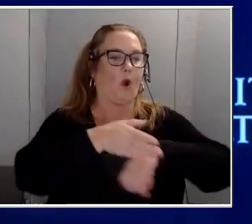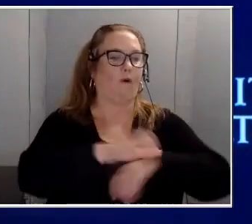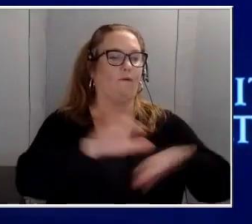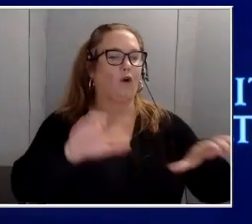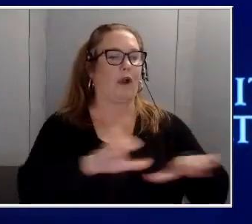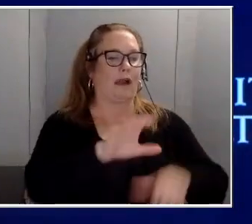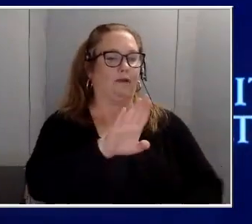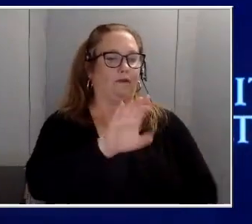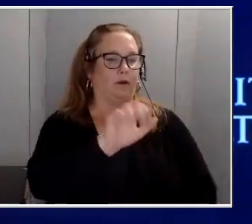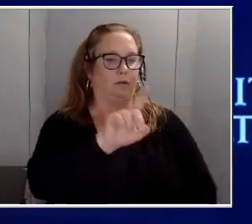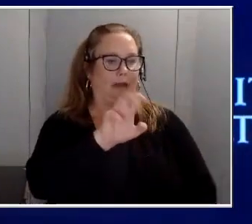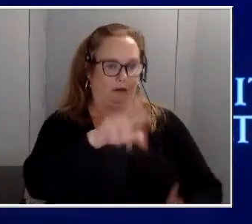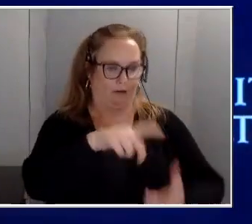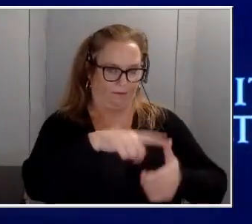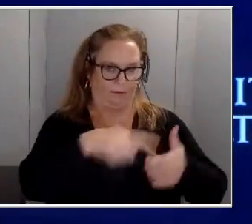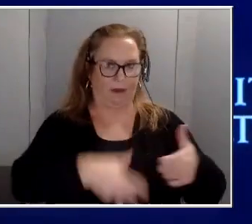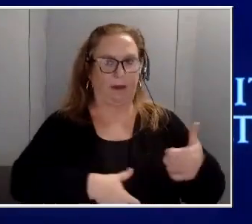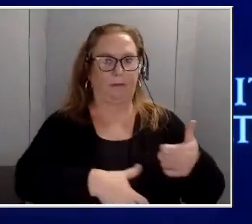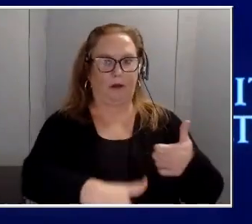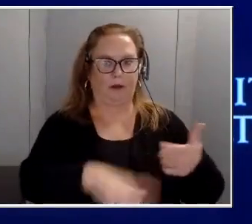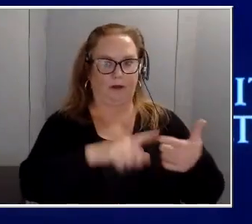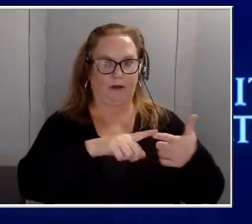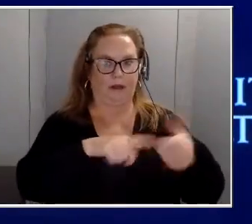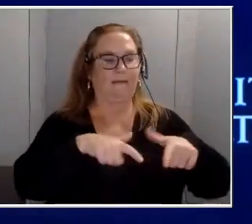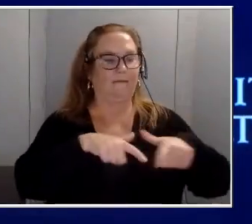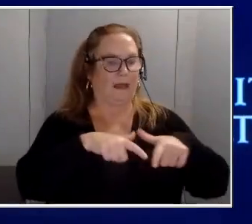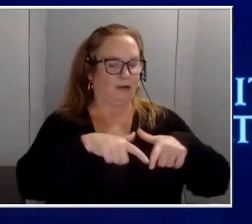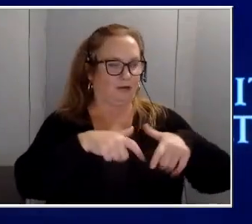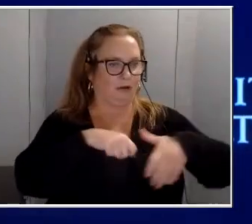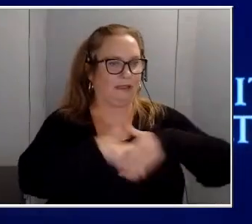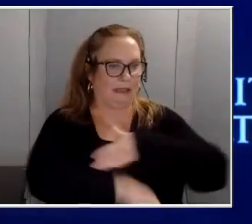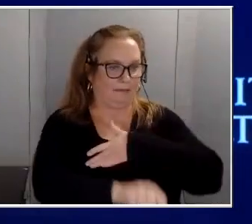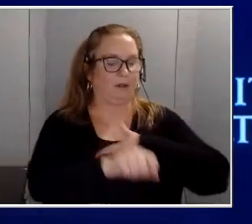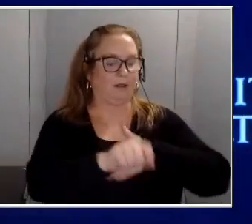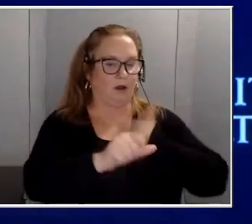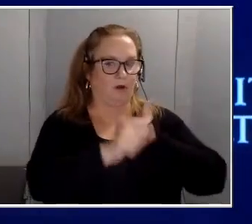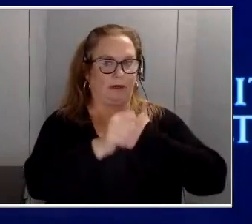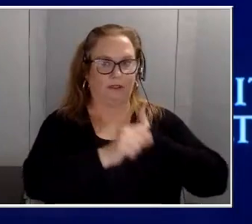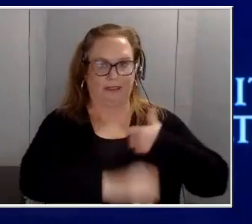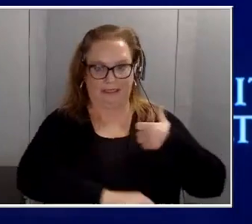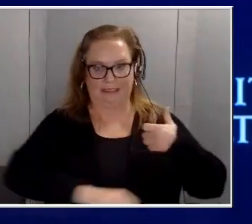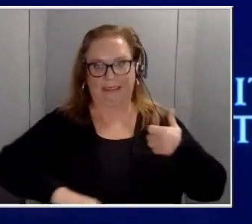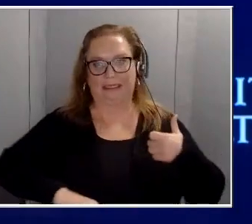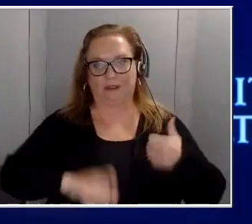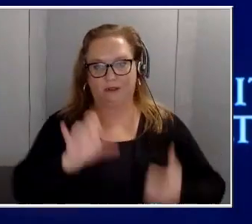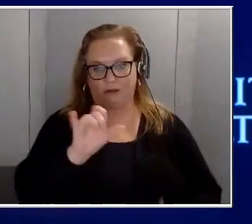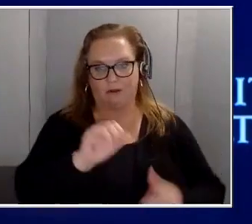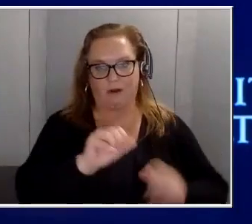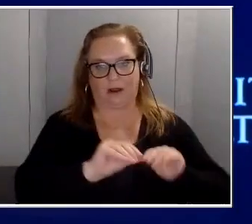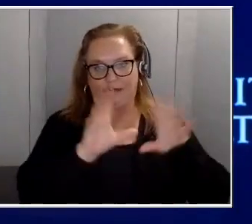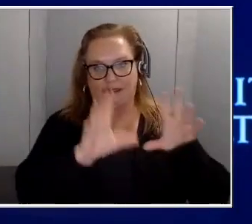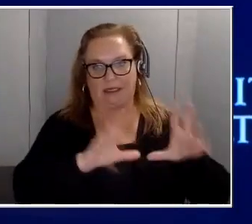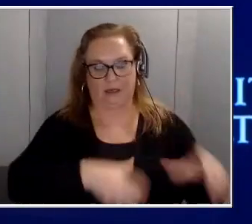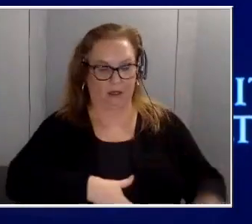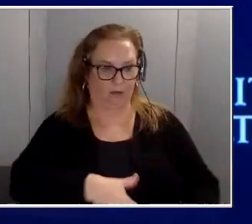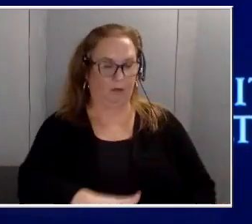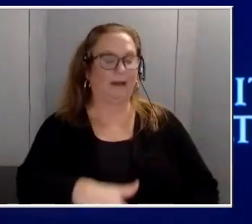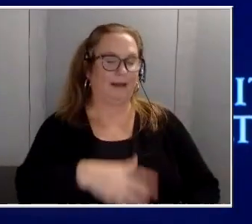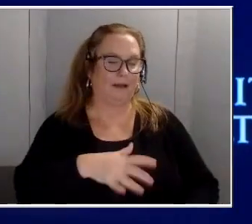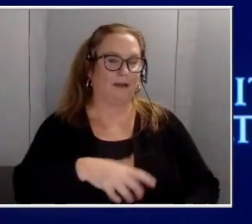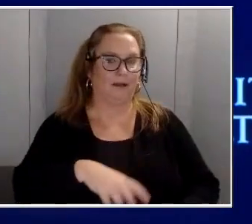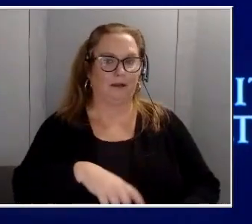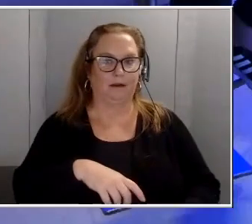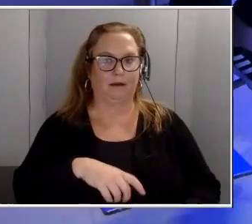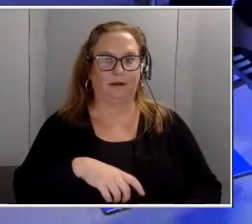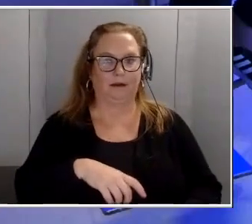of them being pregnancy. Vaginal deliveries are also a risk factor, but even if you've had a C-section, obviously you were pregnant, so a risk factor. See what I did there? I